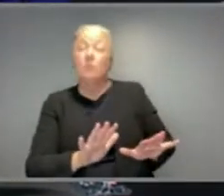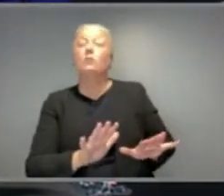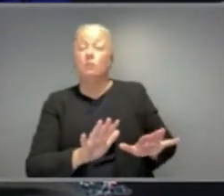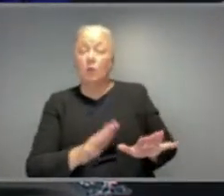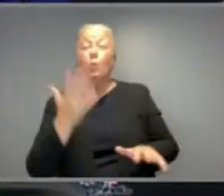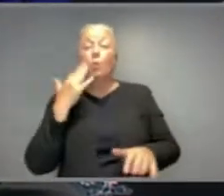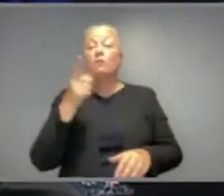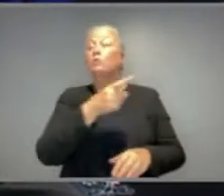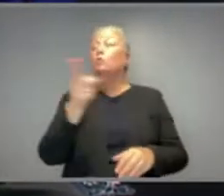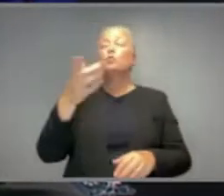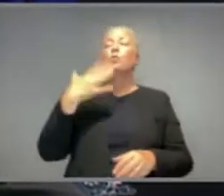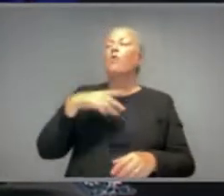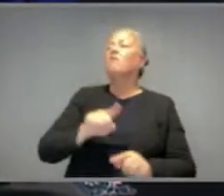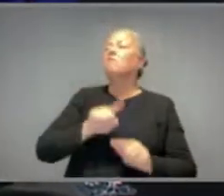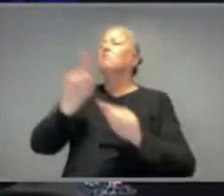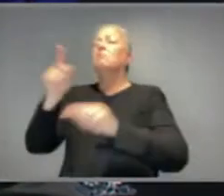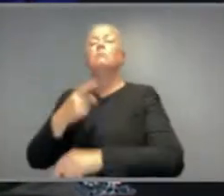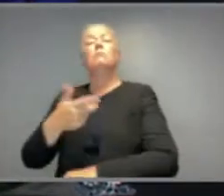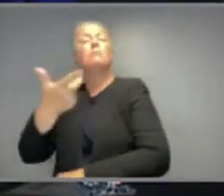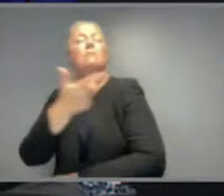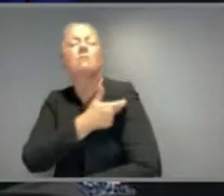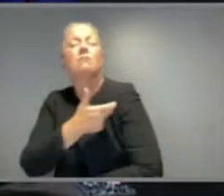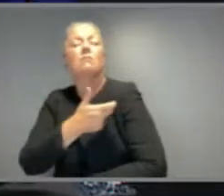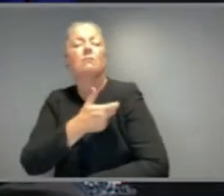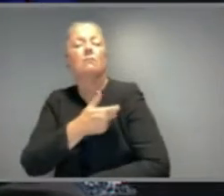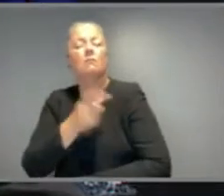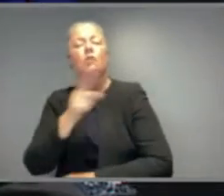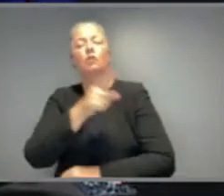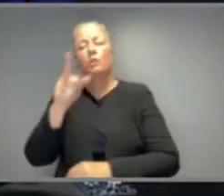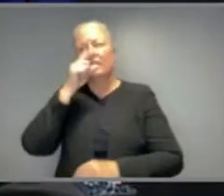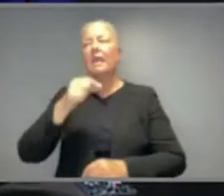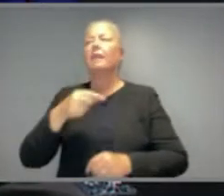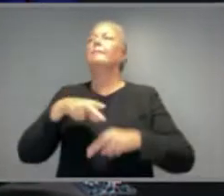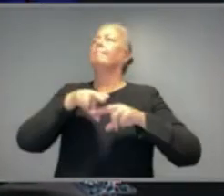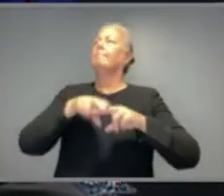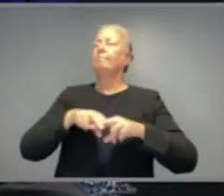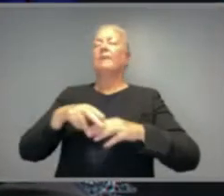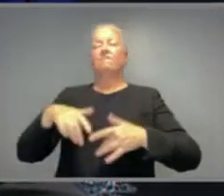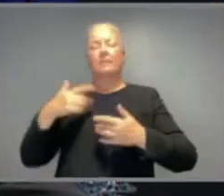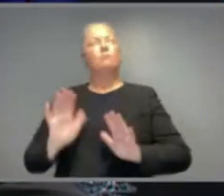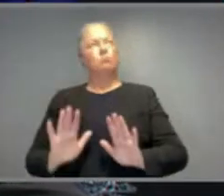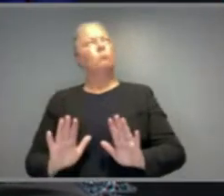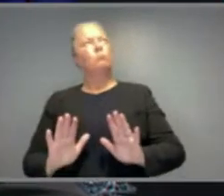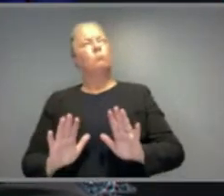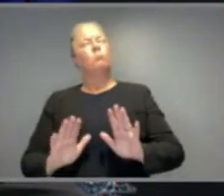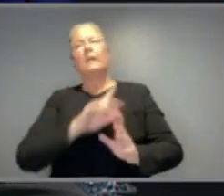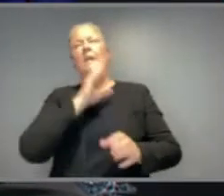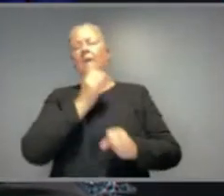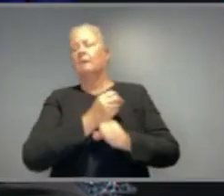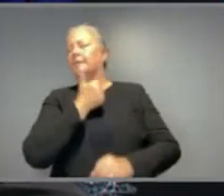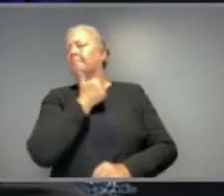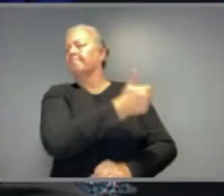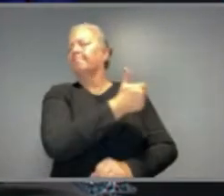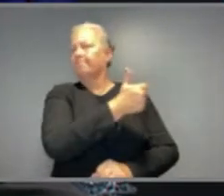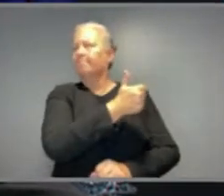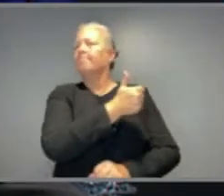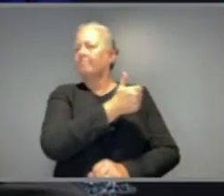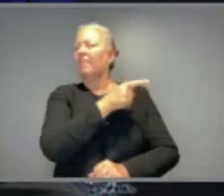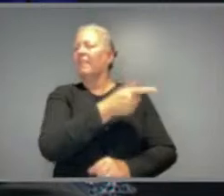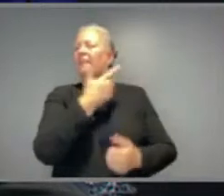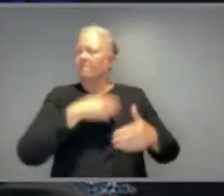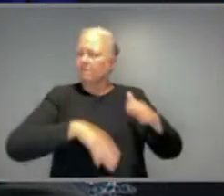treatments and their injections, that they can have the confidence that that process has been done properly. Now, I had the